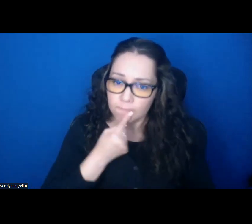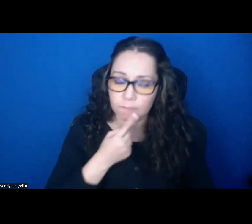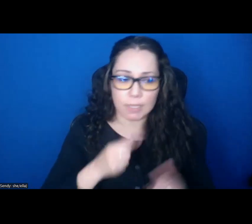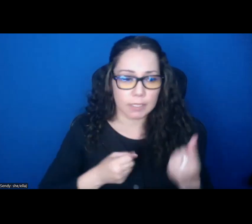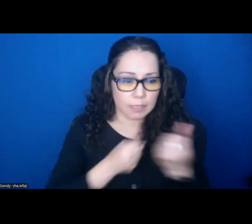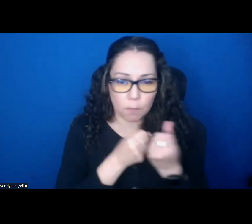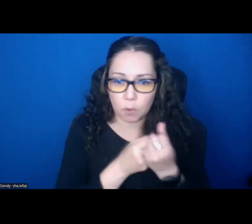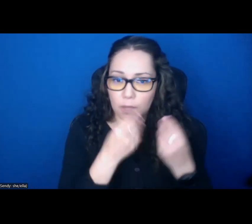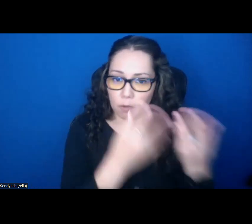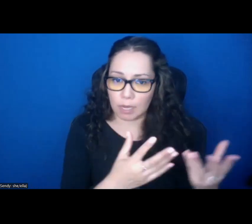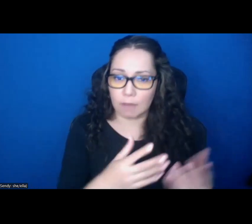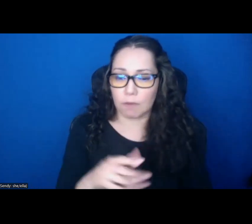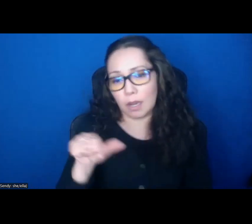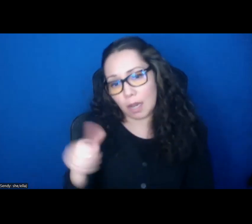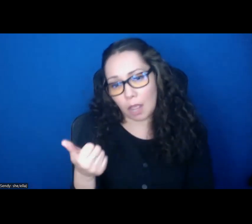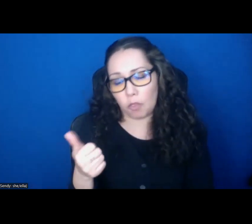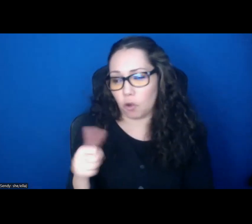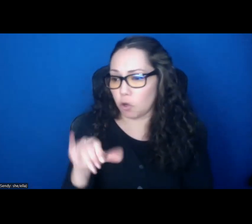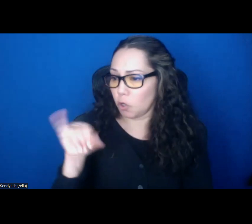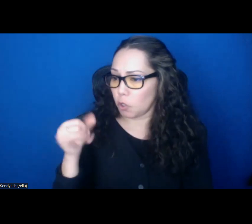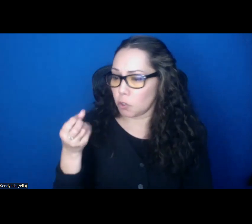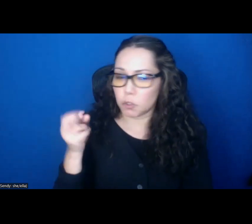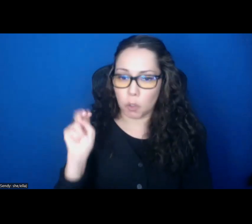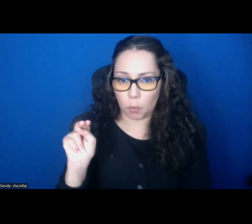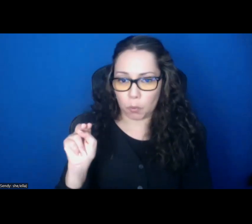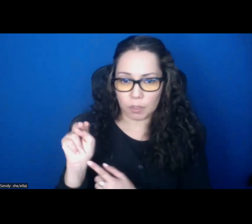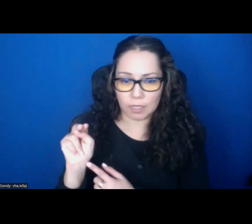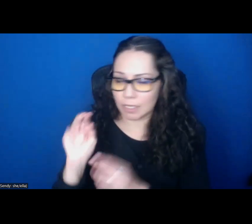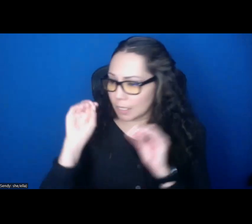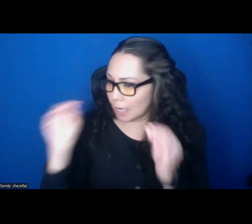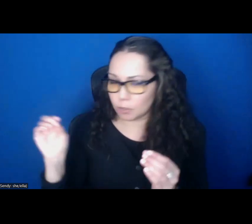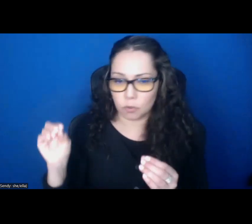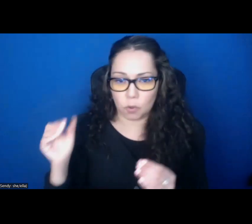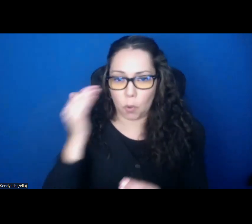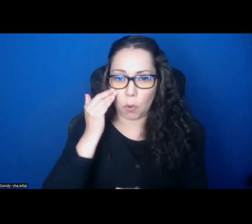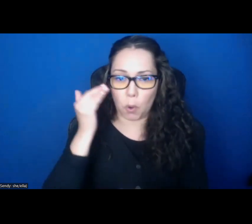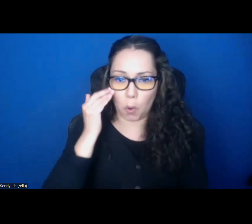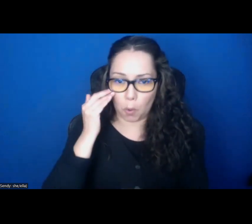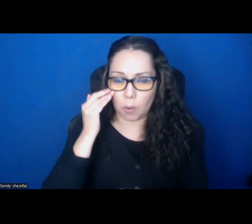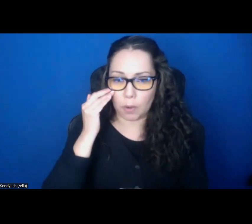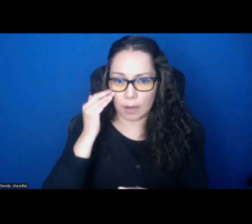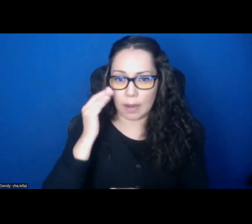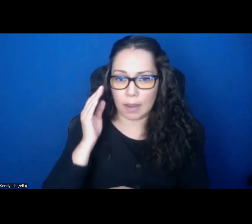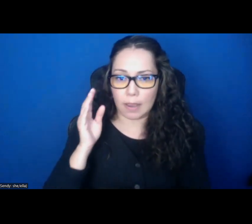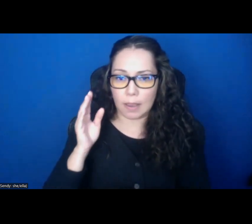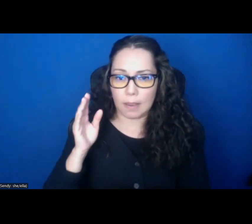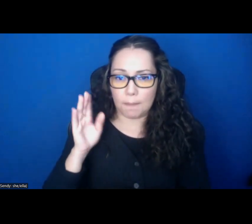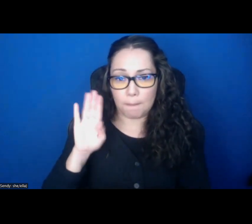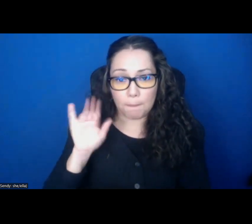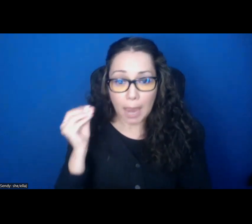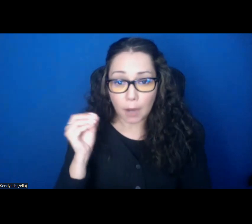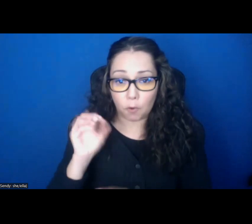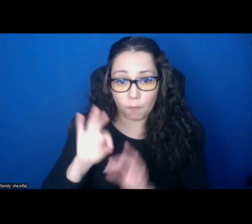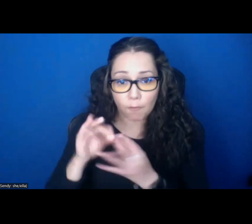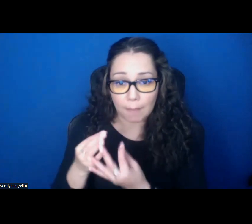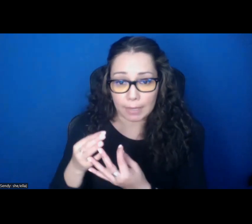Joan is another chosen sister, and Joan has no known bio family. She's deaf, which presented even further challenges